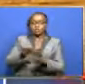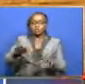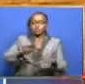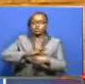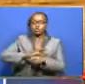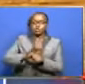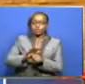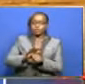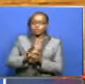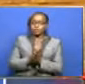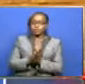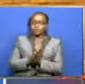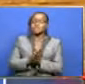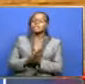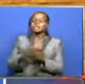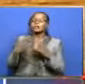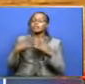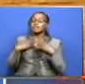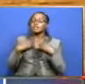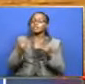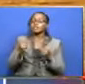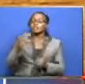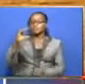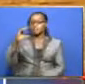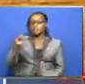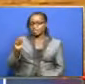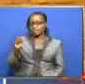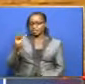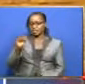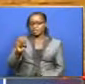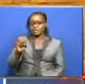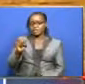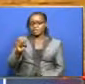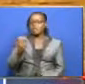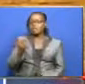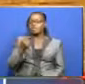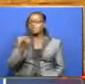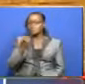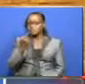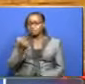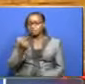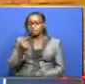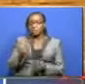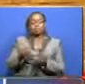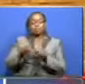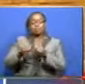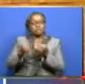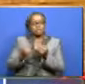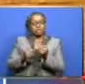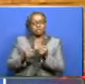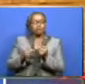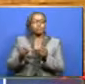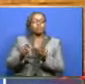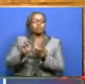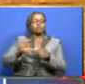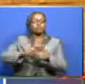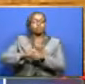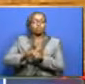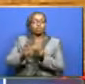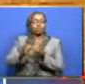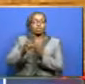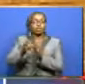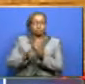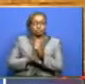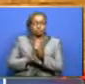Secretary Dr. Rashid Aman says the constant flouting of the health guidelines is a ticking time bomb and could result in a wave